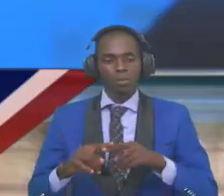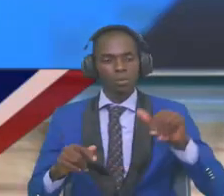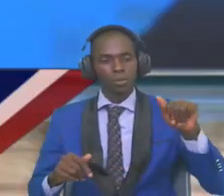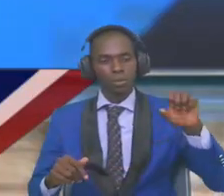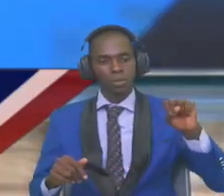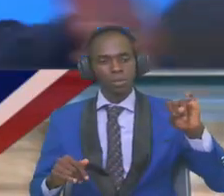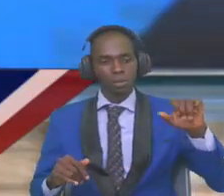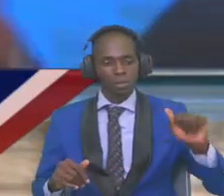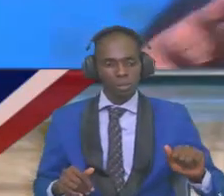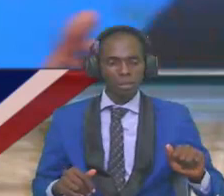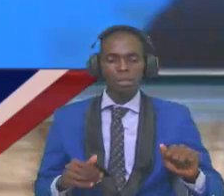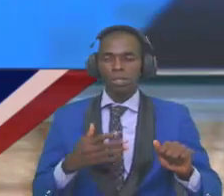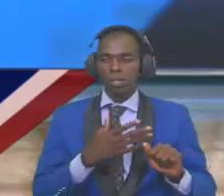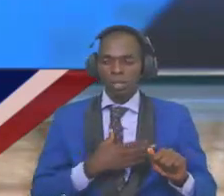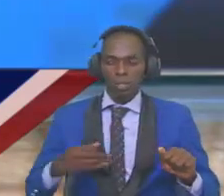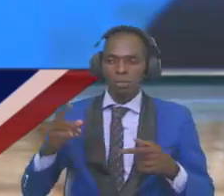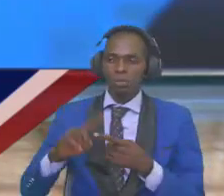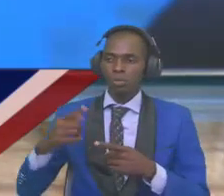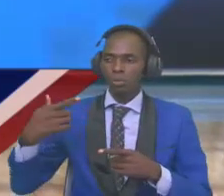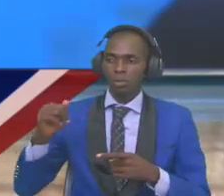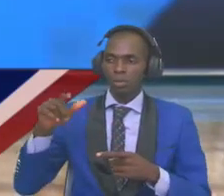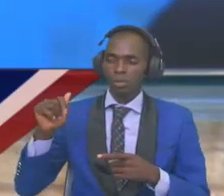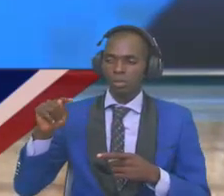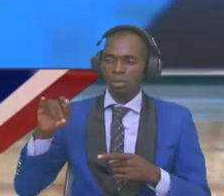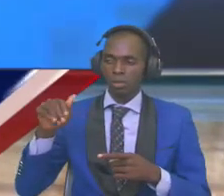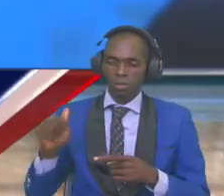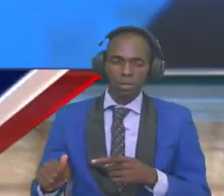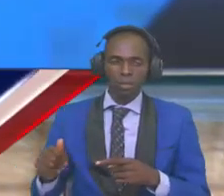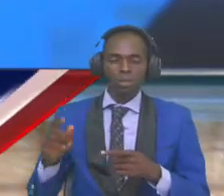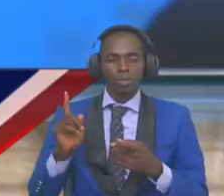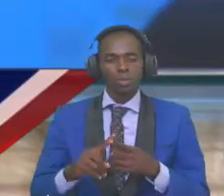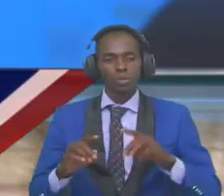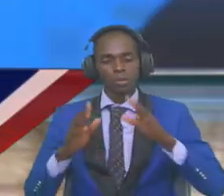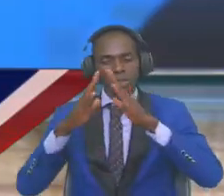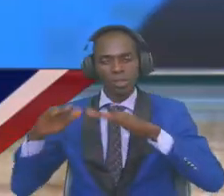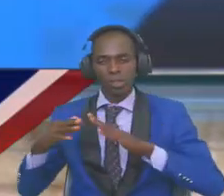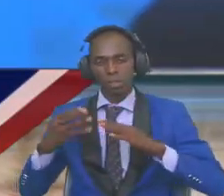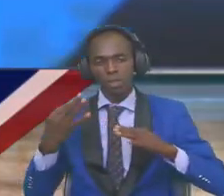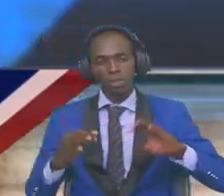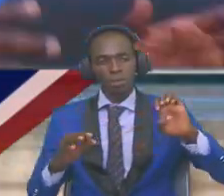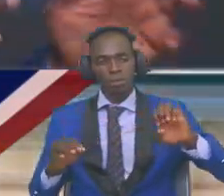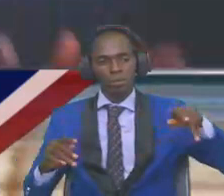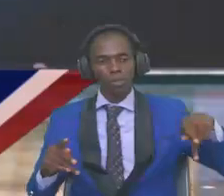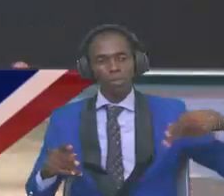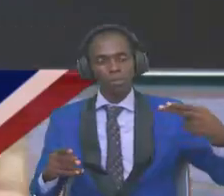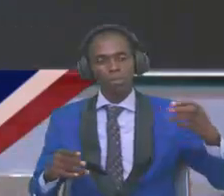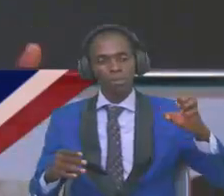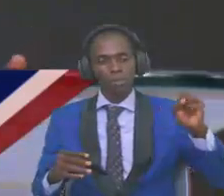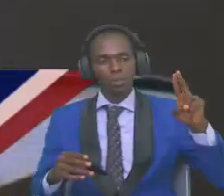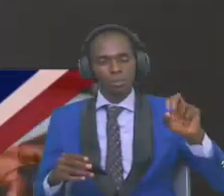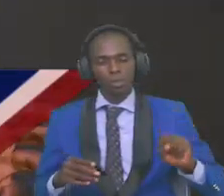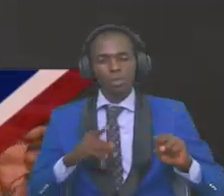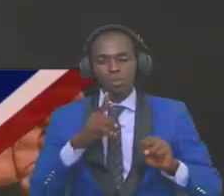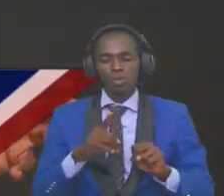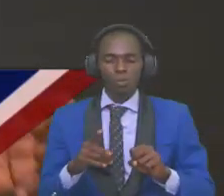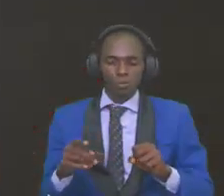Galatia. Come over to the city of Ephesus and help us. You fill your